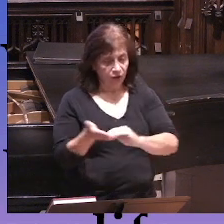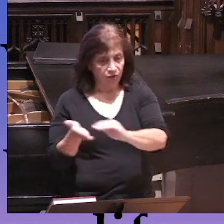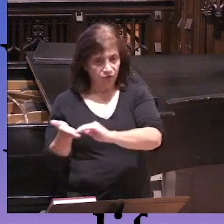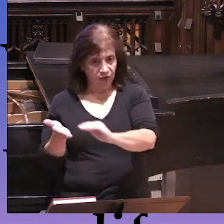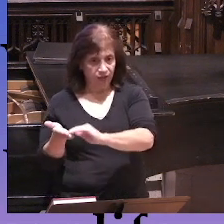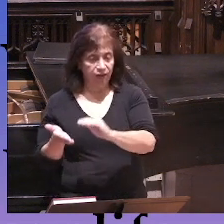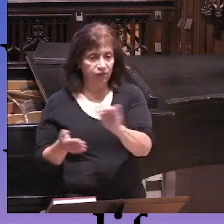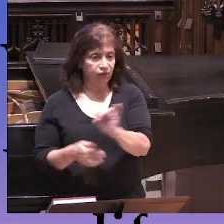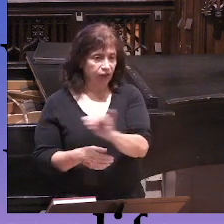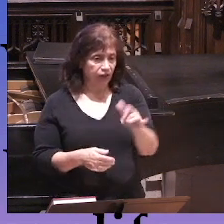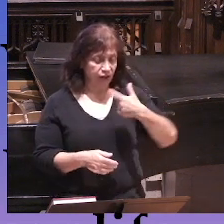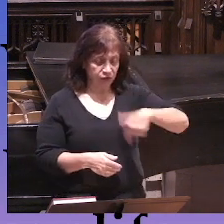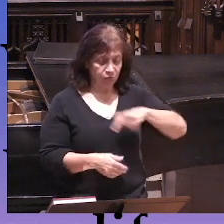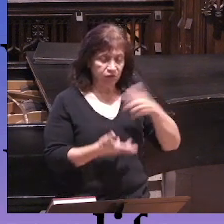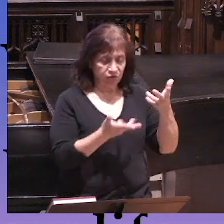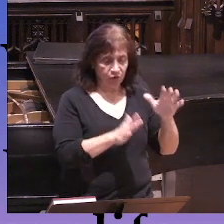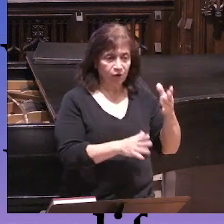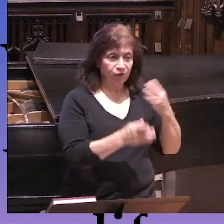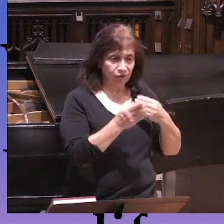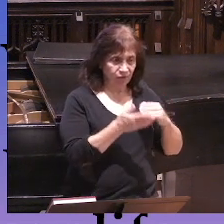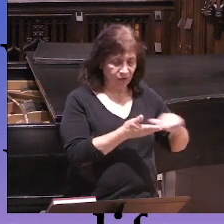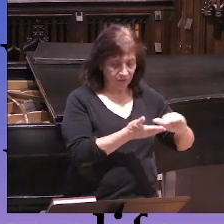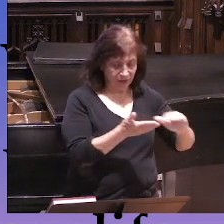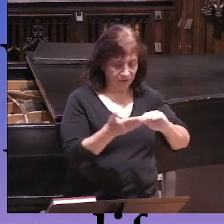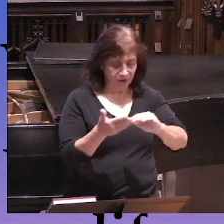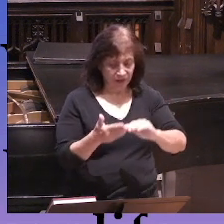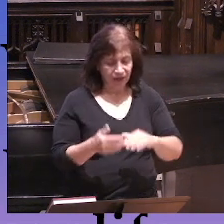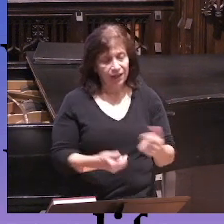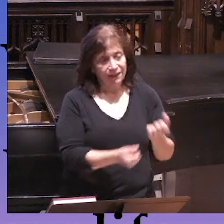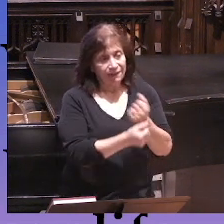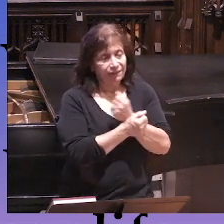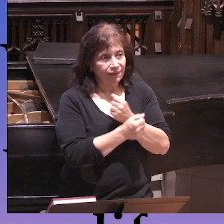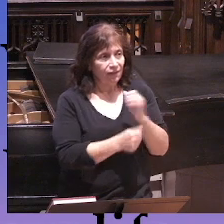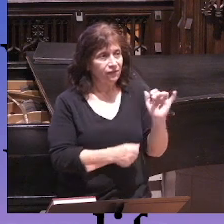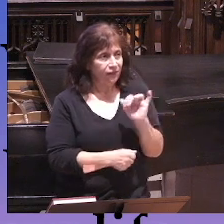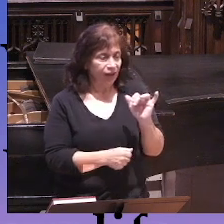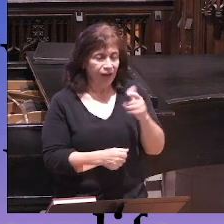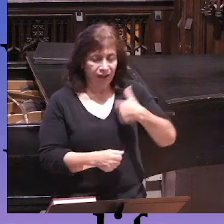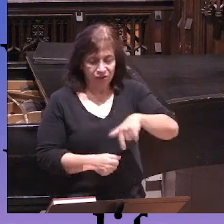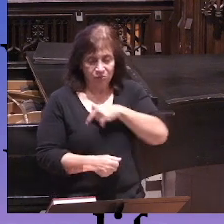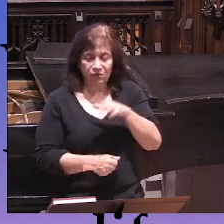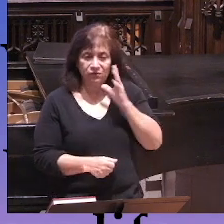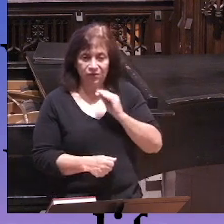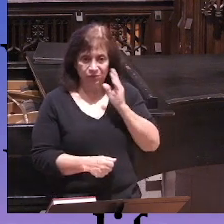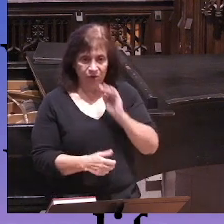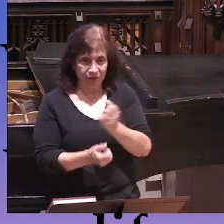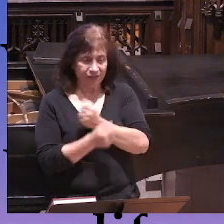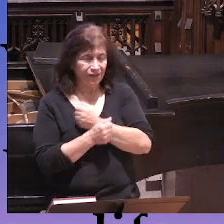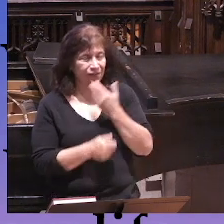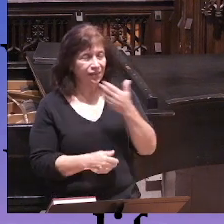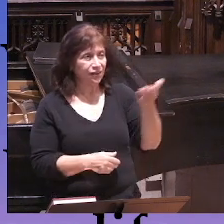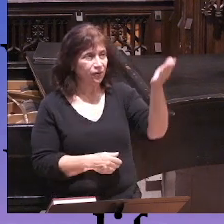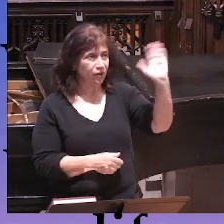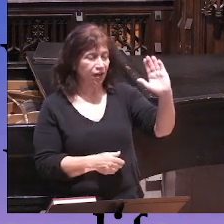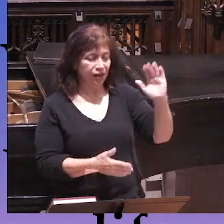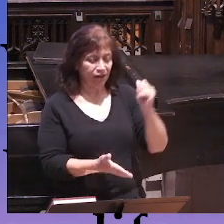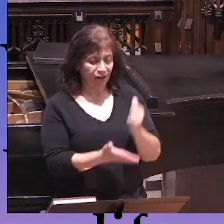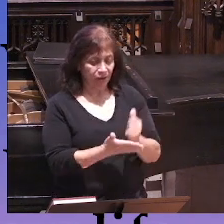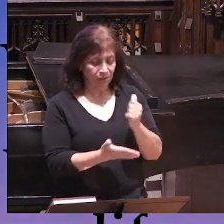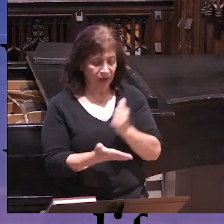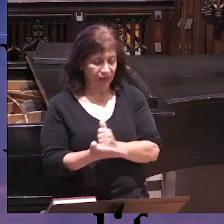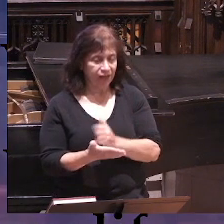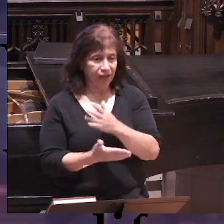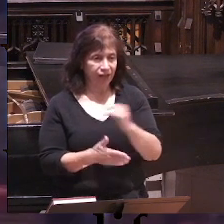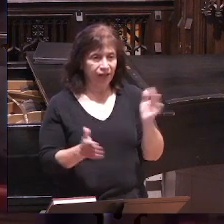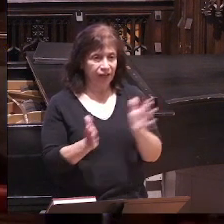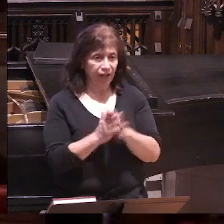we have been forgiven, love as we have been loved. Thanks be to God. Amen